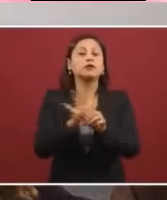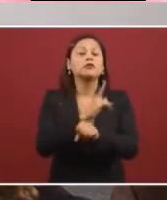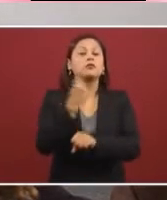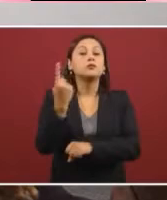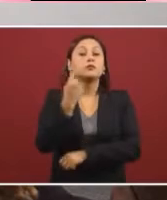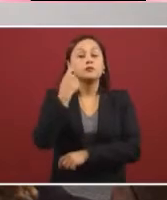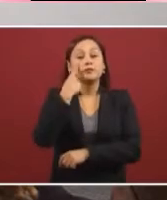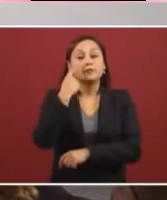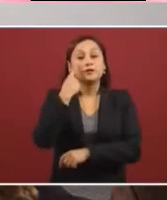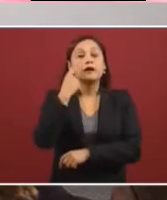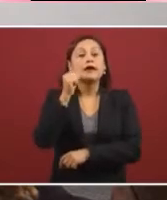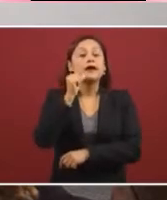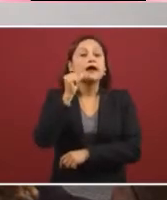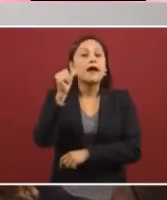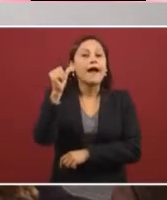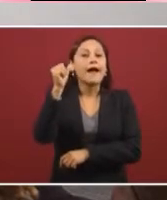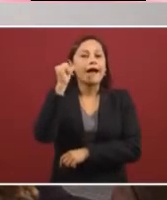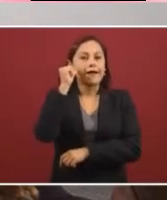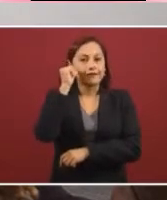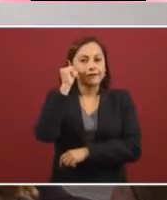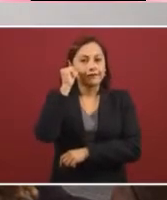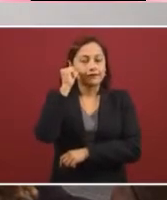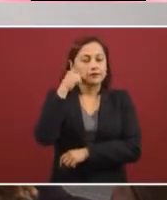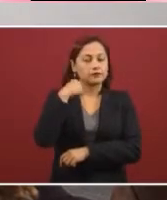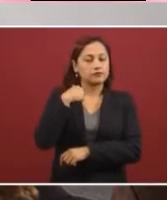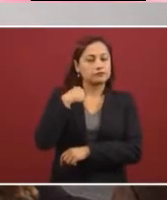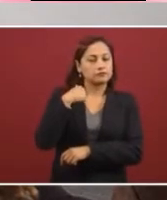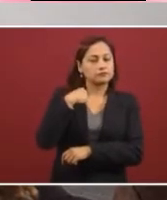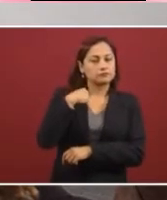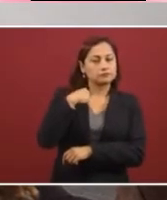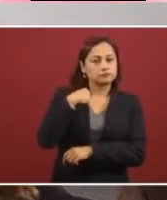because yesterday I saw precisely